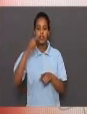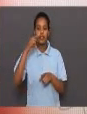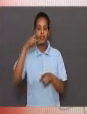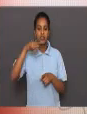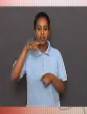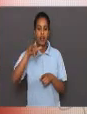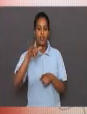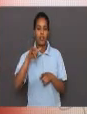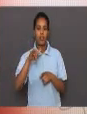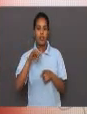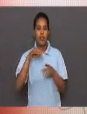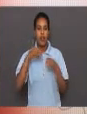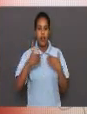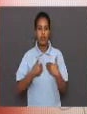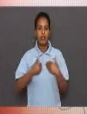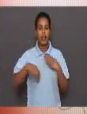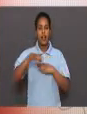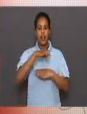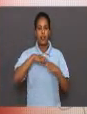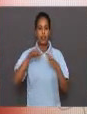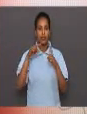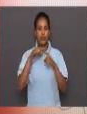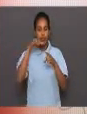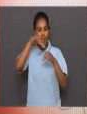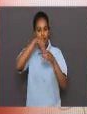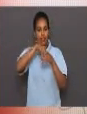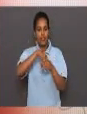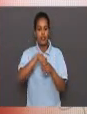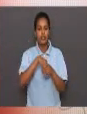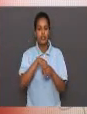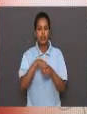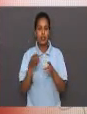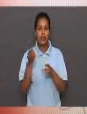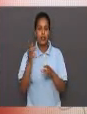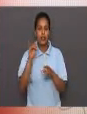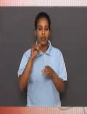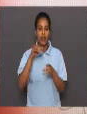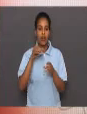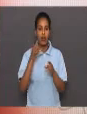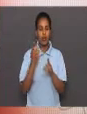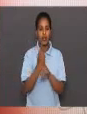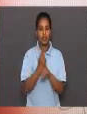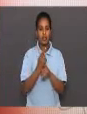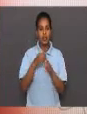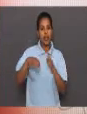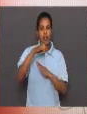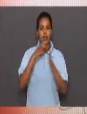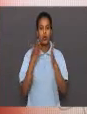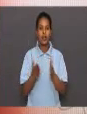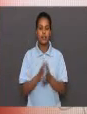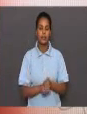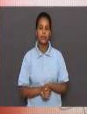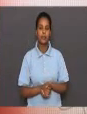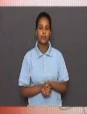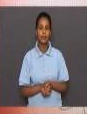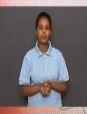graphite that allows electrons to enter or exit electrolytes.